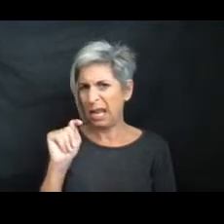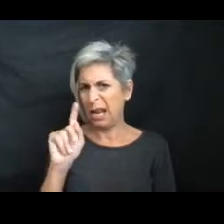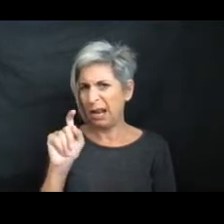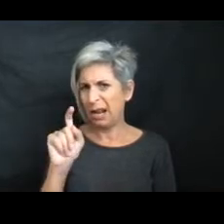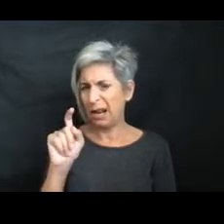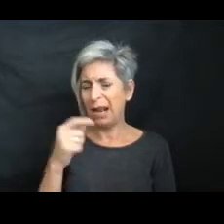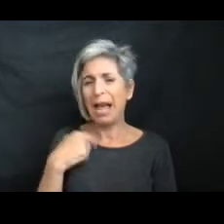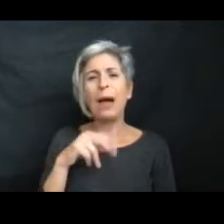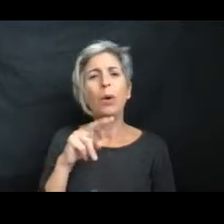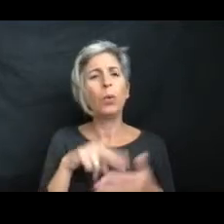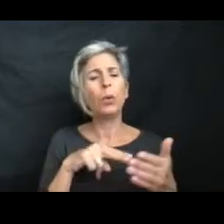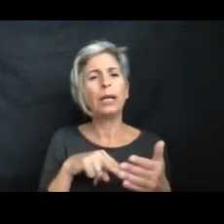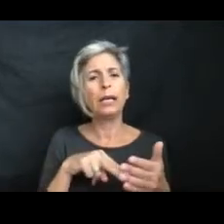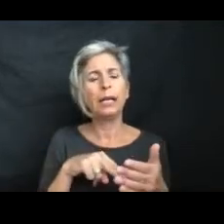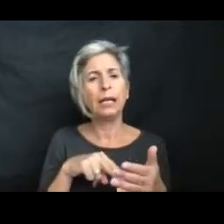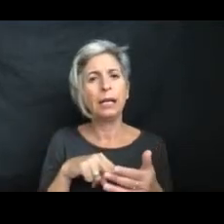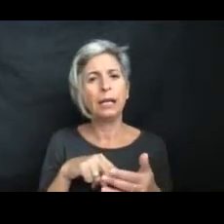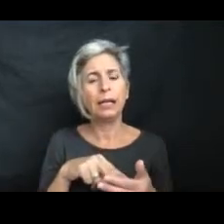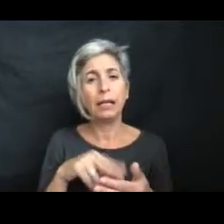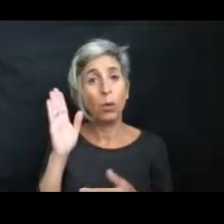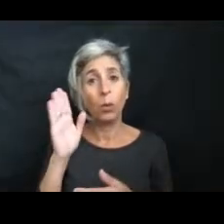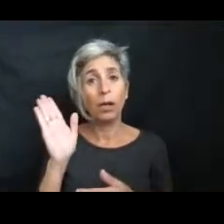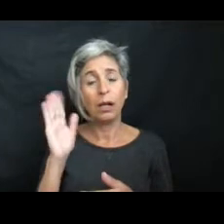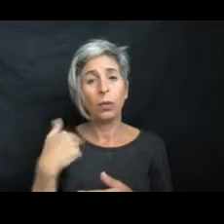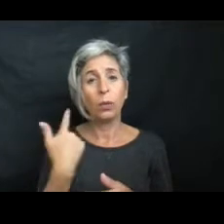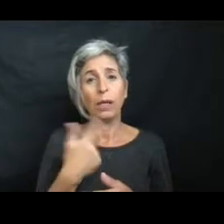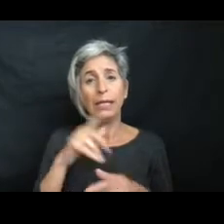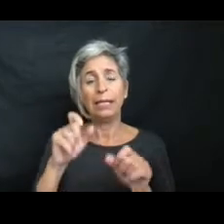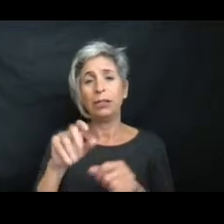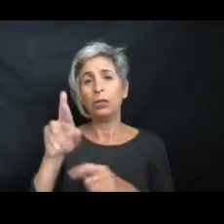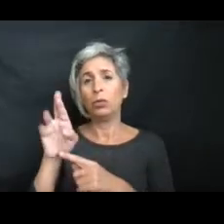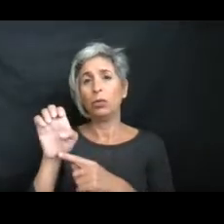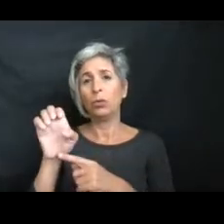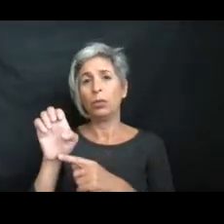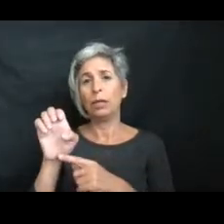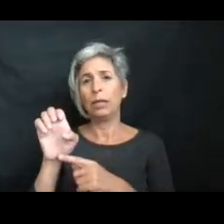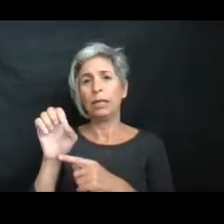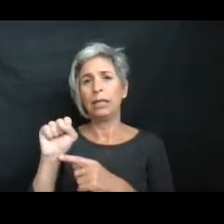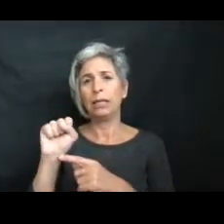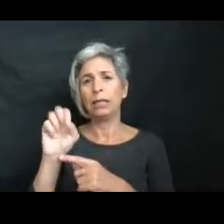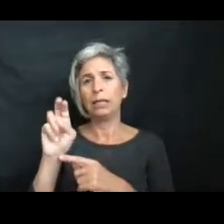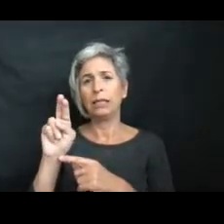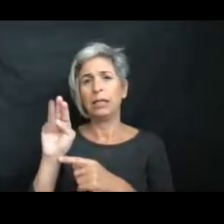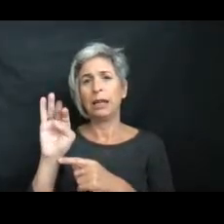Oh, the question is, I can read it out. It's, will we need to resubmit already submitted permit applications?